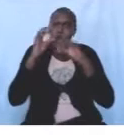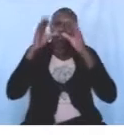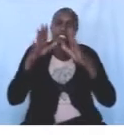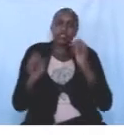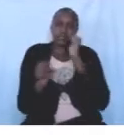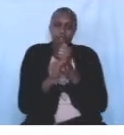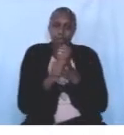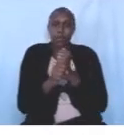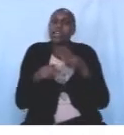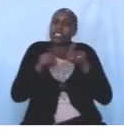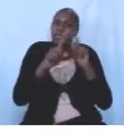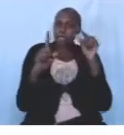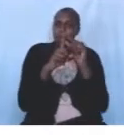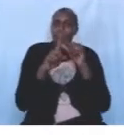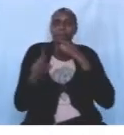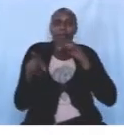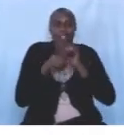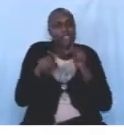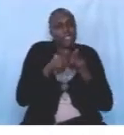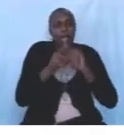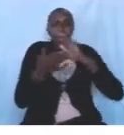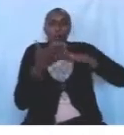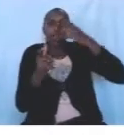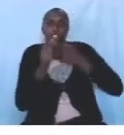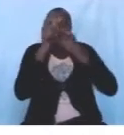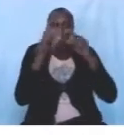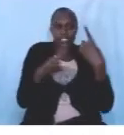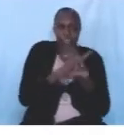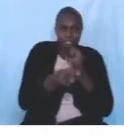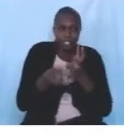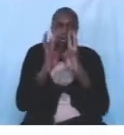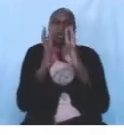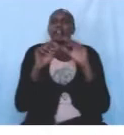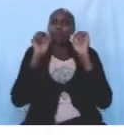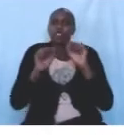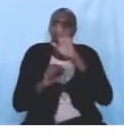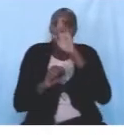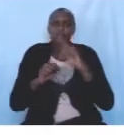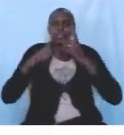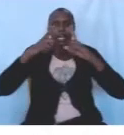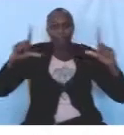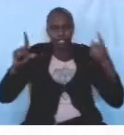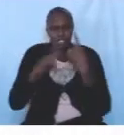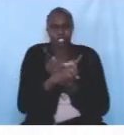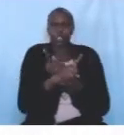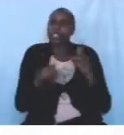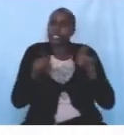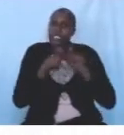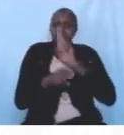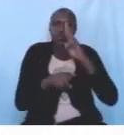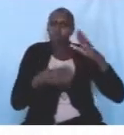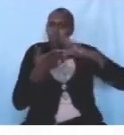of the word. But my brother or my sister is more gifted in other ways. He can speak in tongues. They can even have